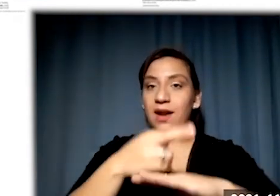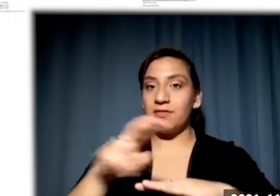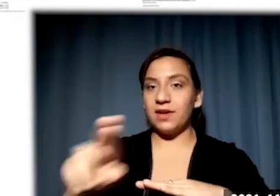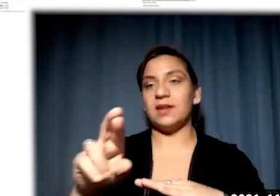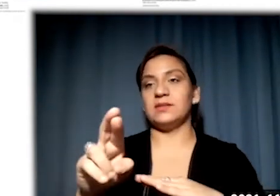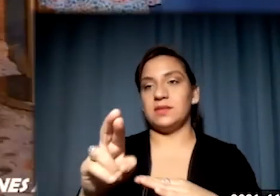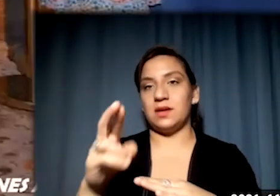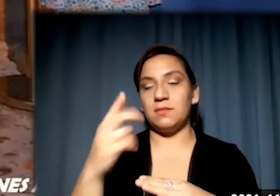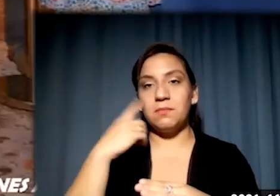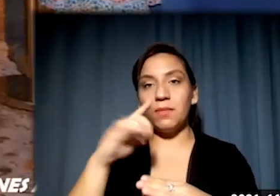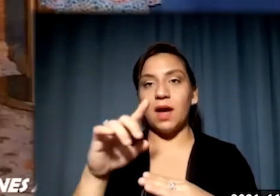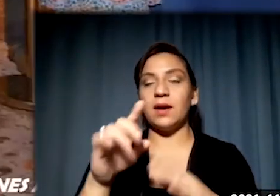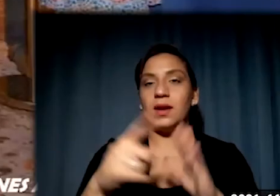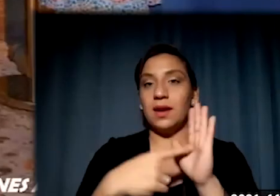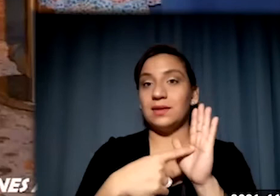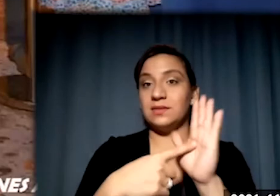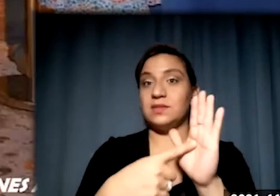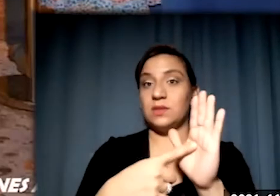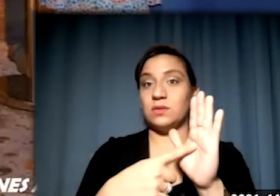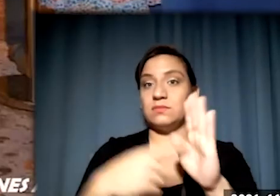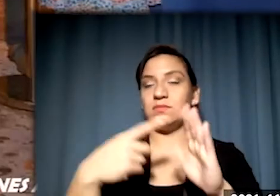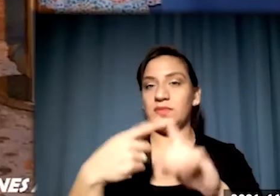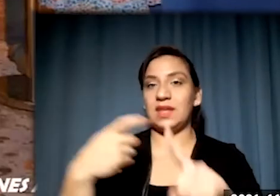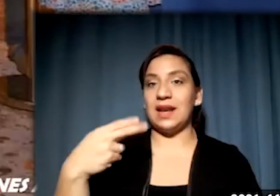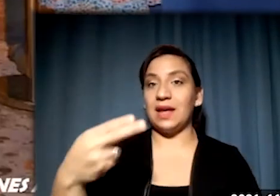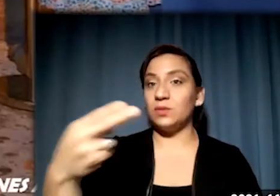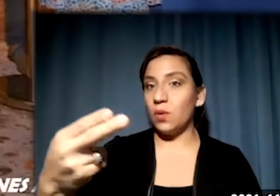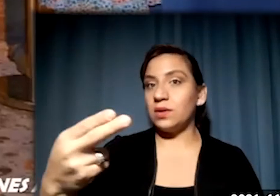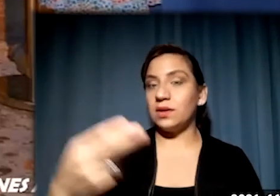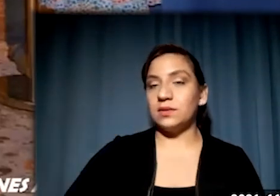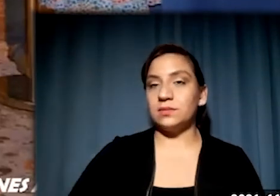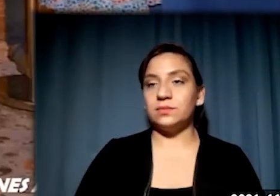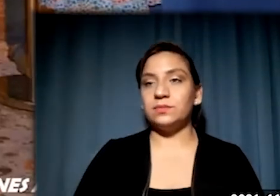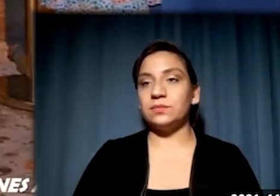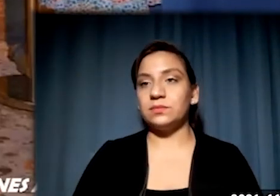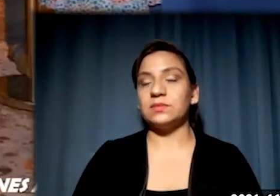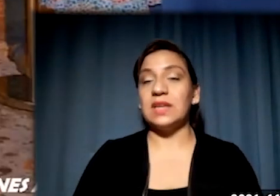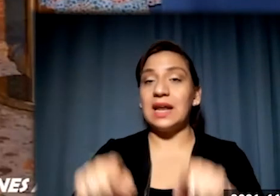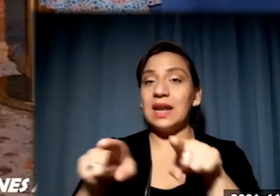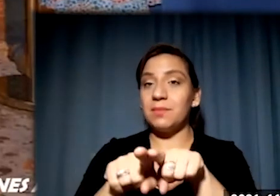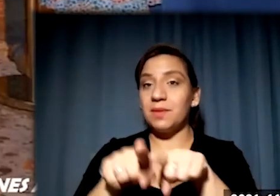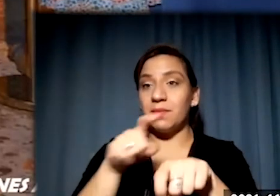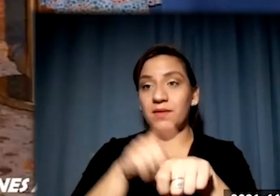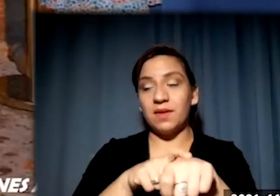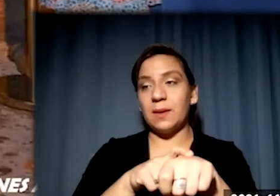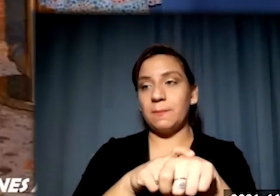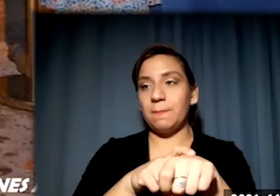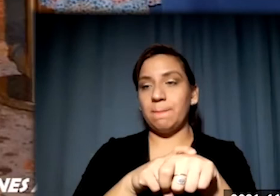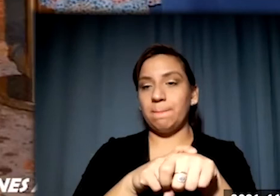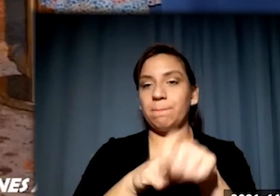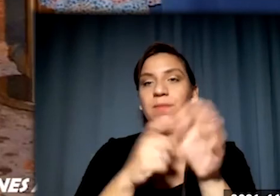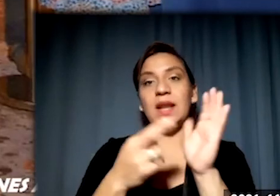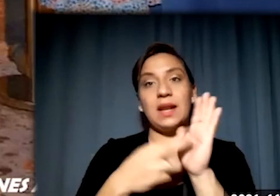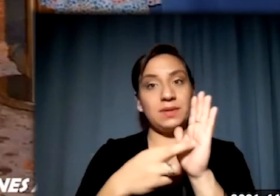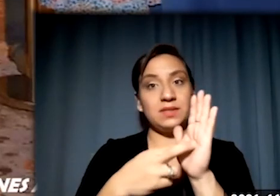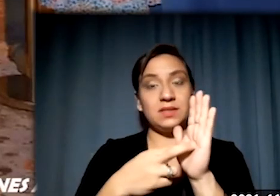historical city. At the same time, Pierre Schipo, State Historic Preservation Officer, acknowledged the importance of